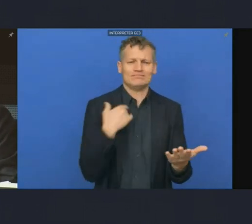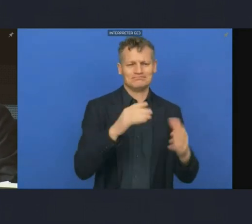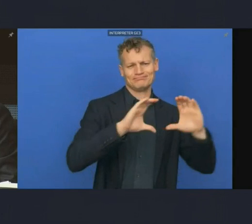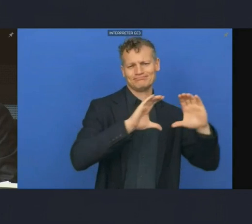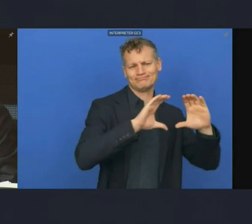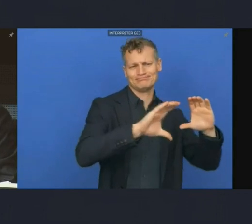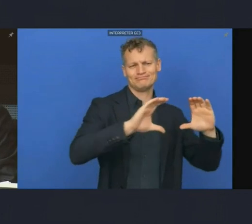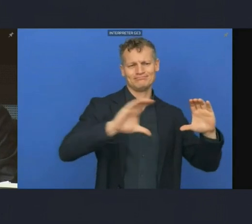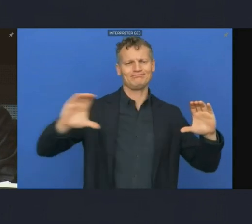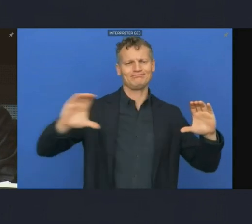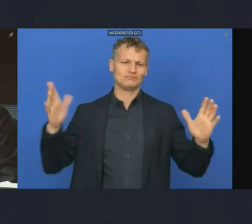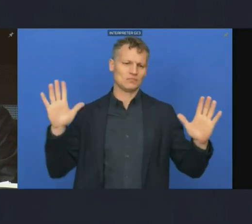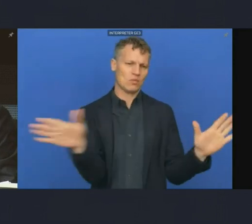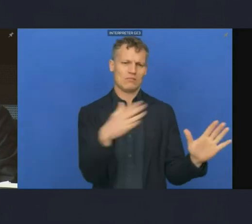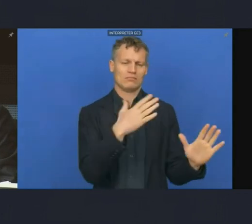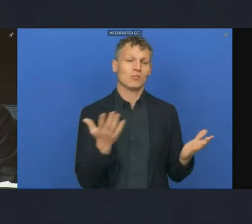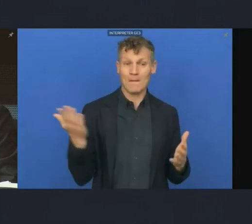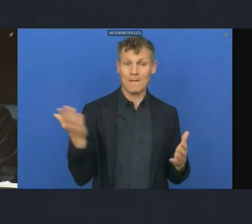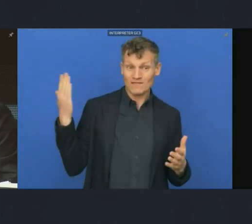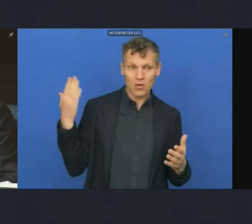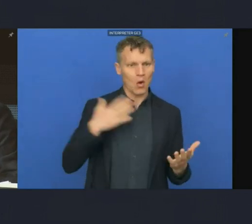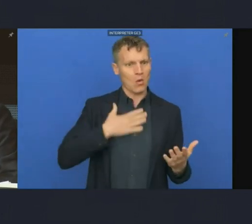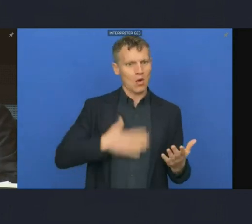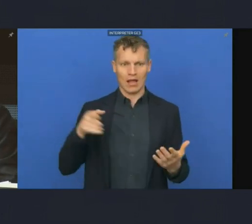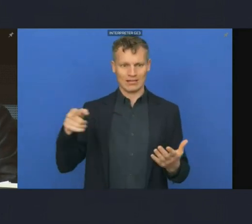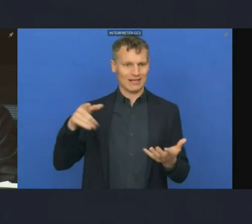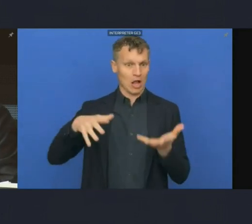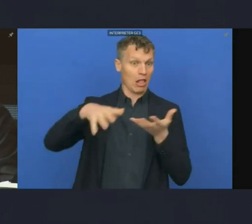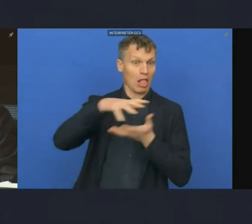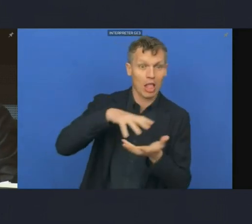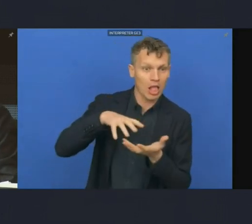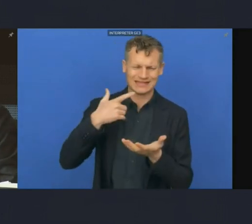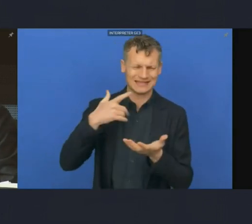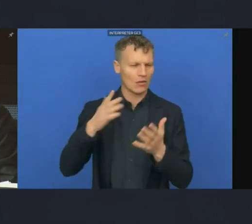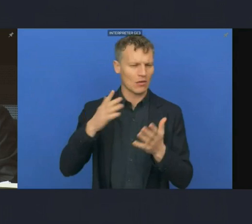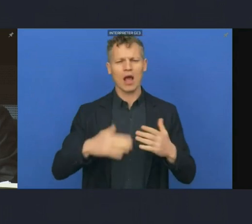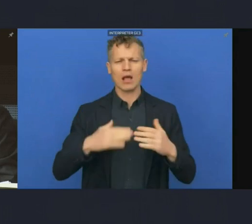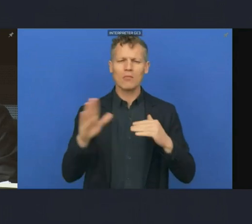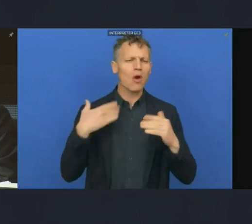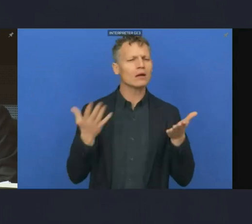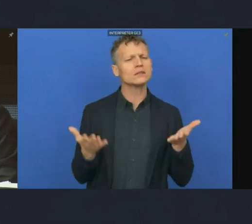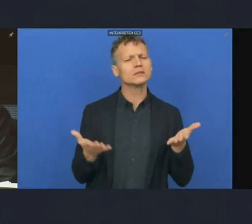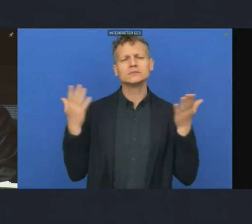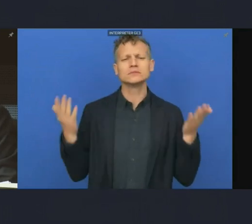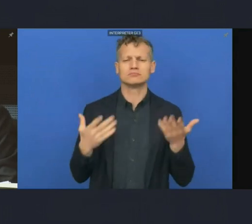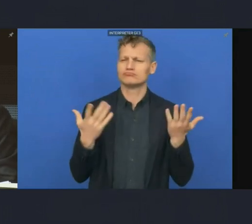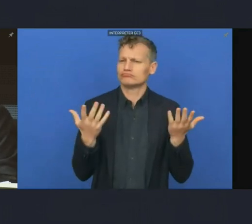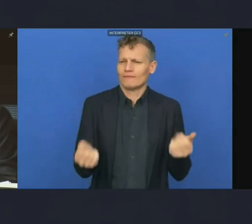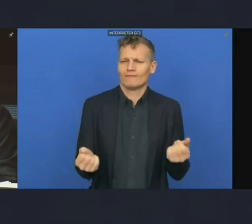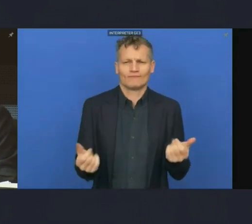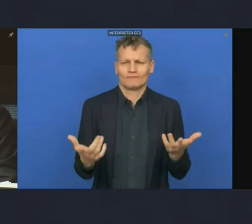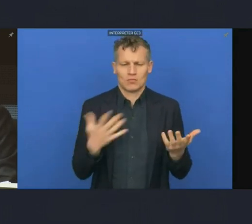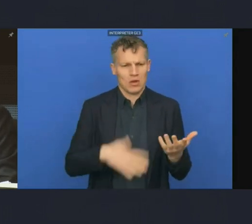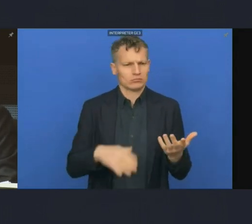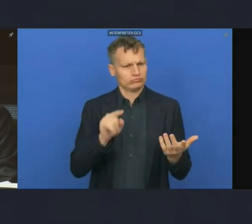simplification. Simplification of our program was a permanent, a constant request of you, of our stakeholders and